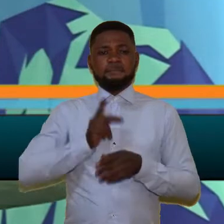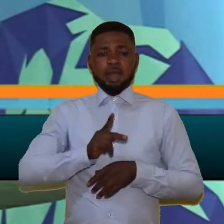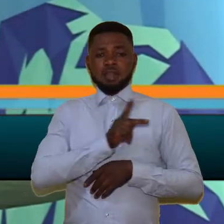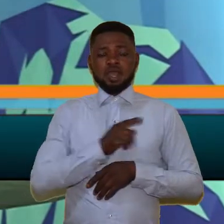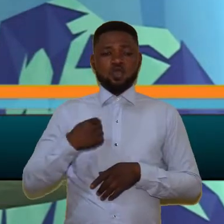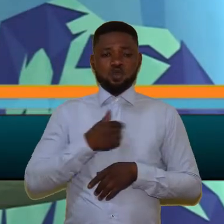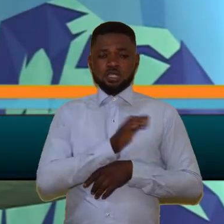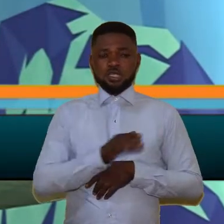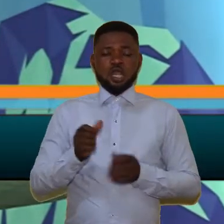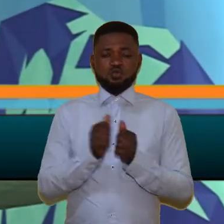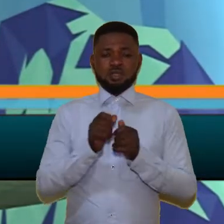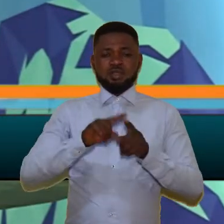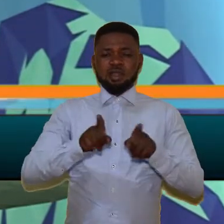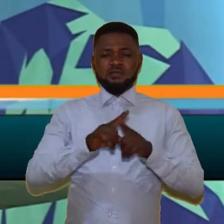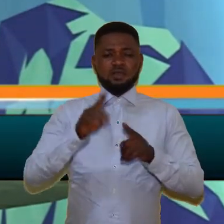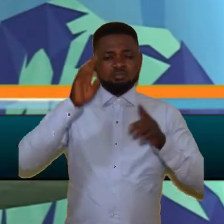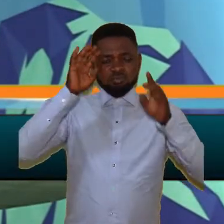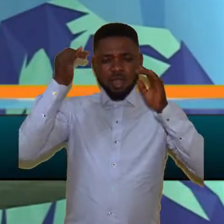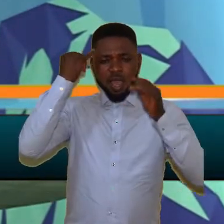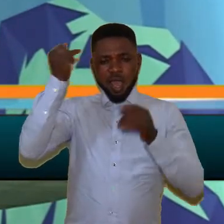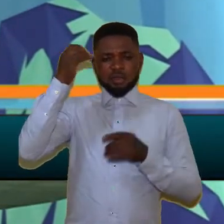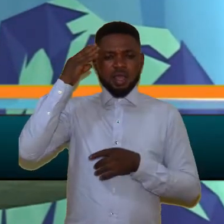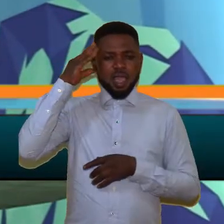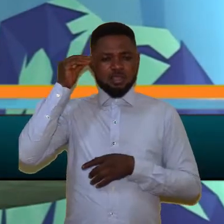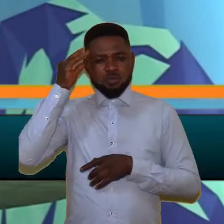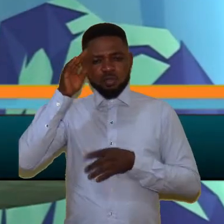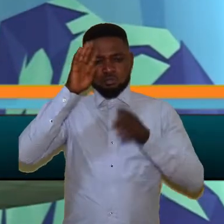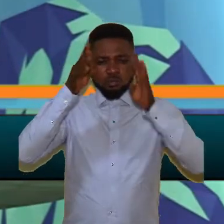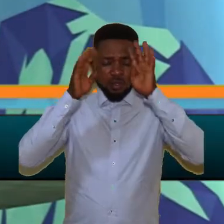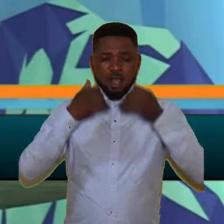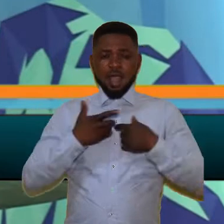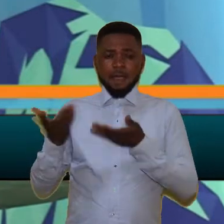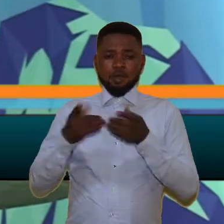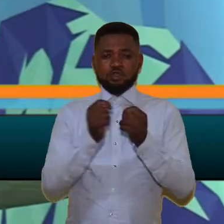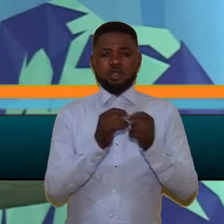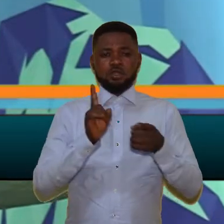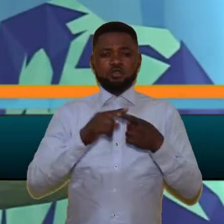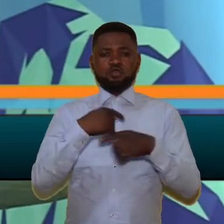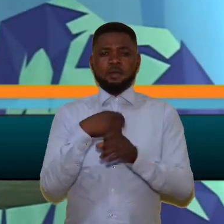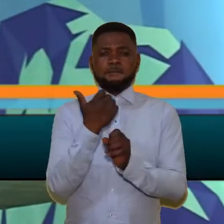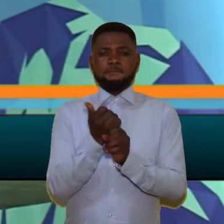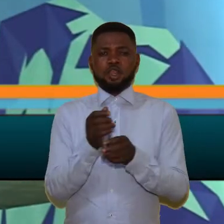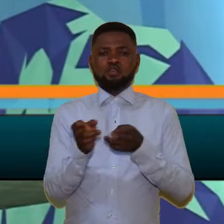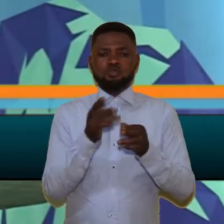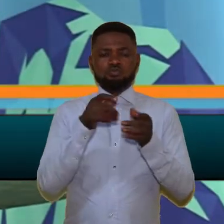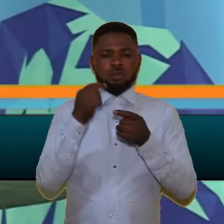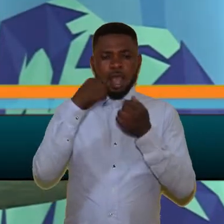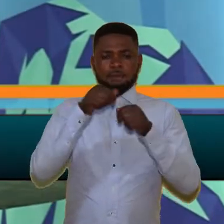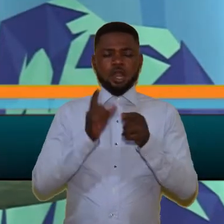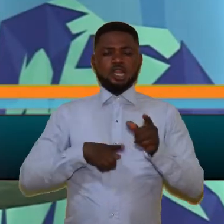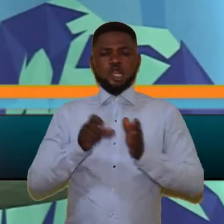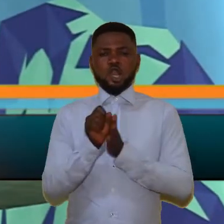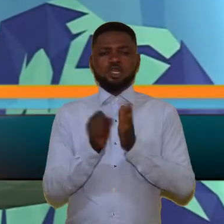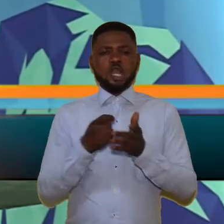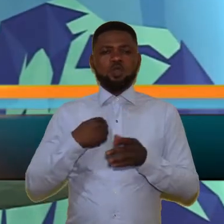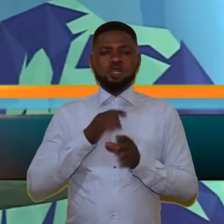parliament, we children with different ideas, experience, and innovation are brought together to make rules concerning Lagos State.